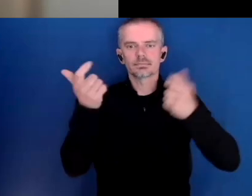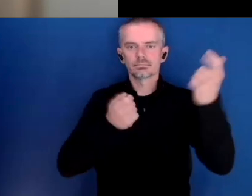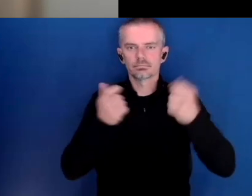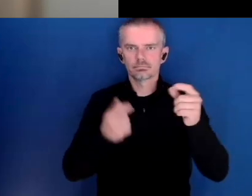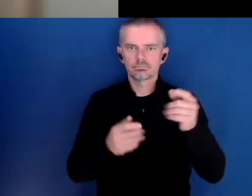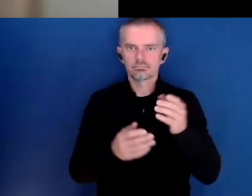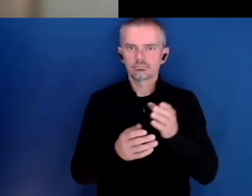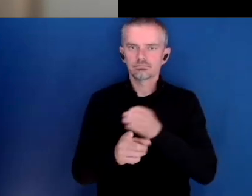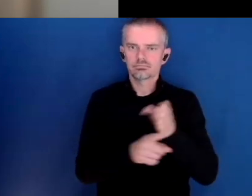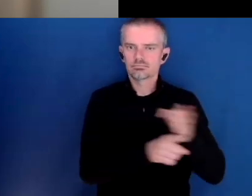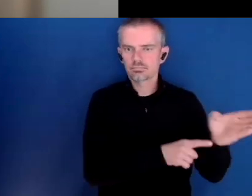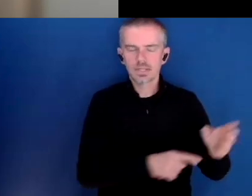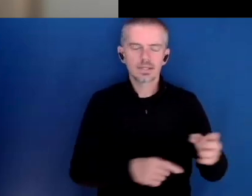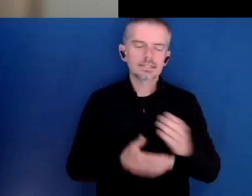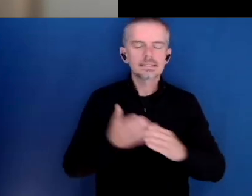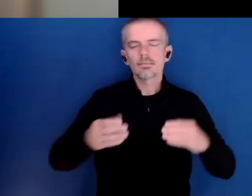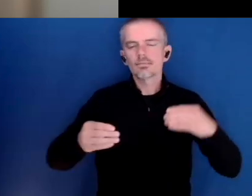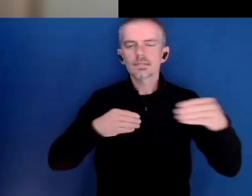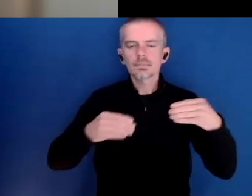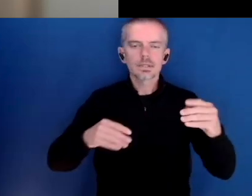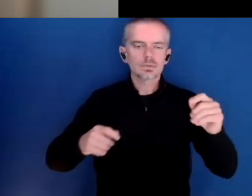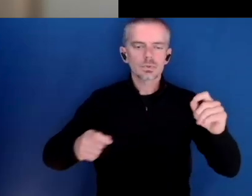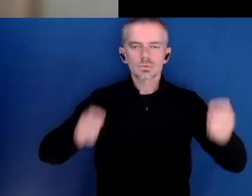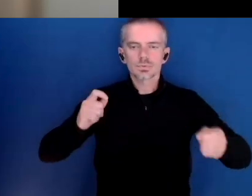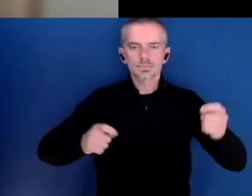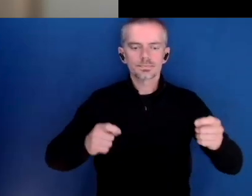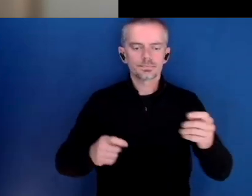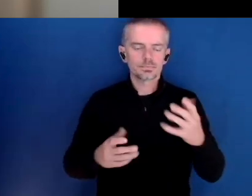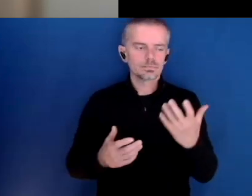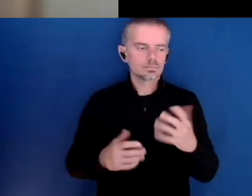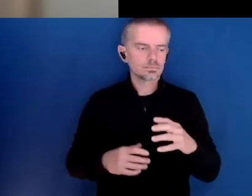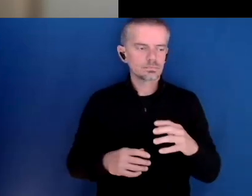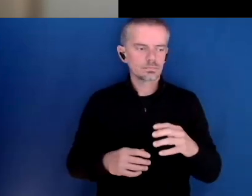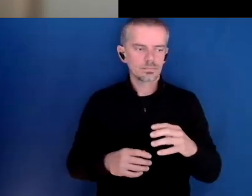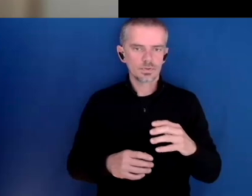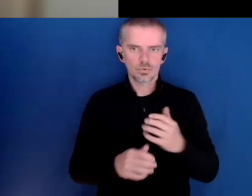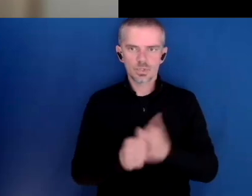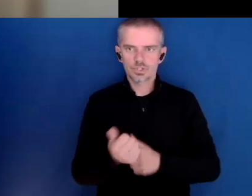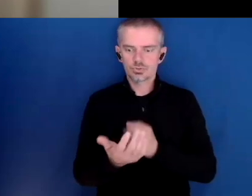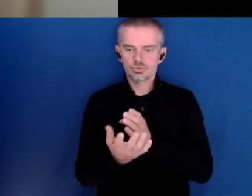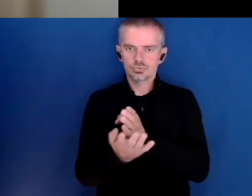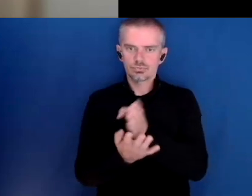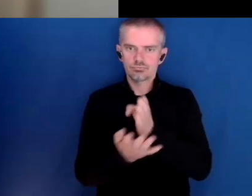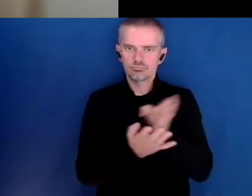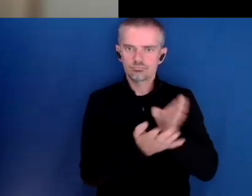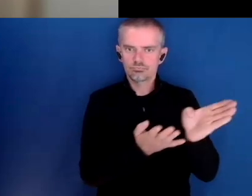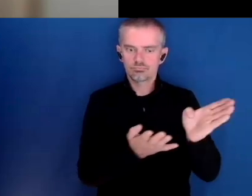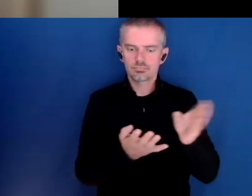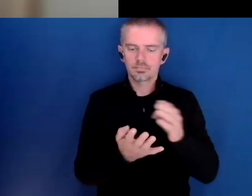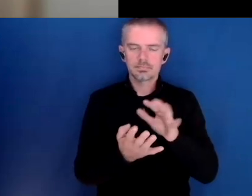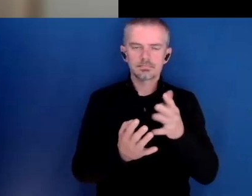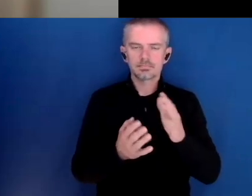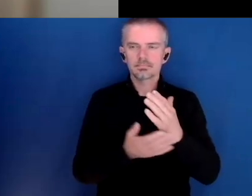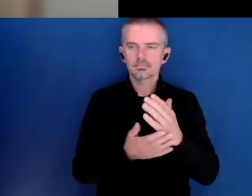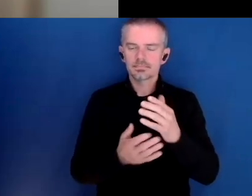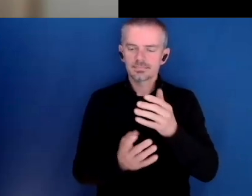to modify or to kind of for each of those funding streams to vary. And